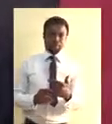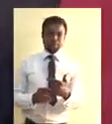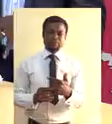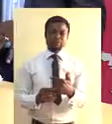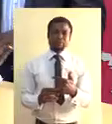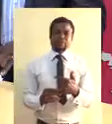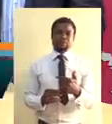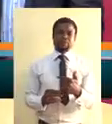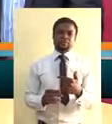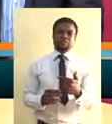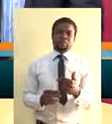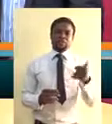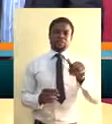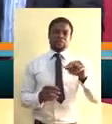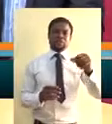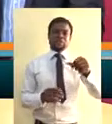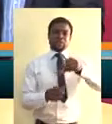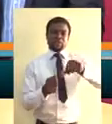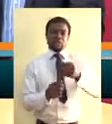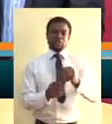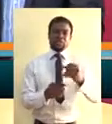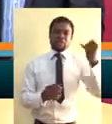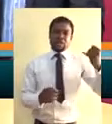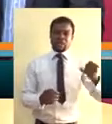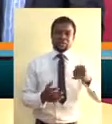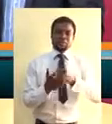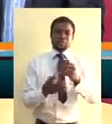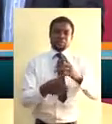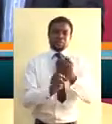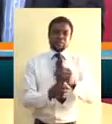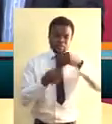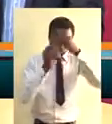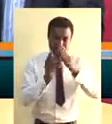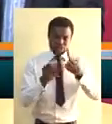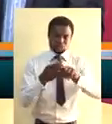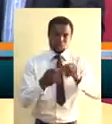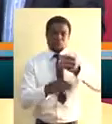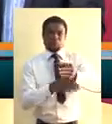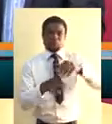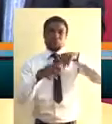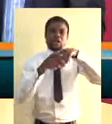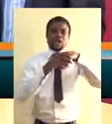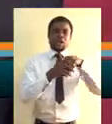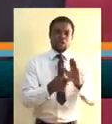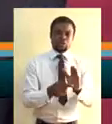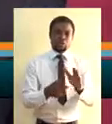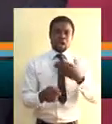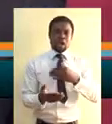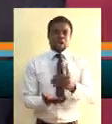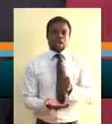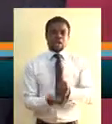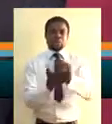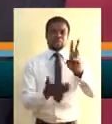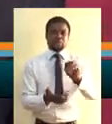In this area of no power. The aspect of the art, helping students to voice out their entrepreneurial skills, helping them